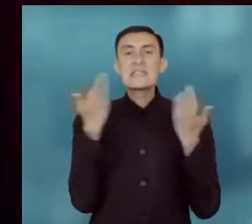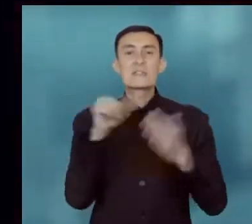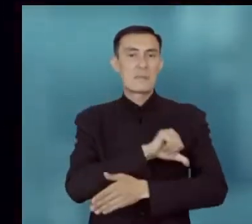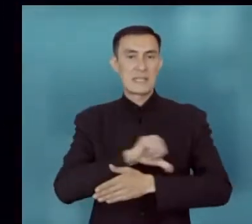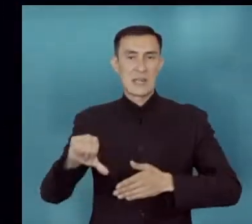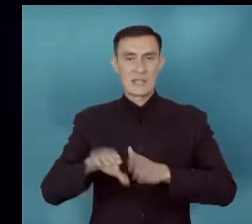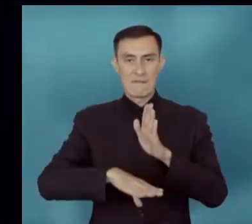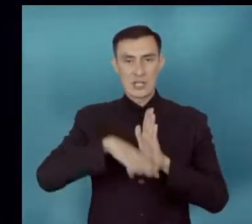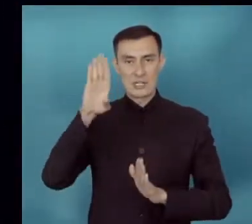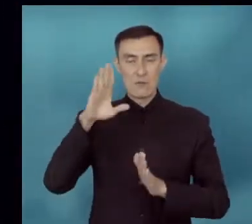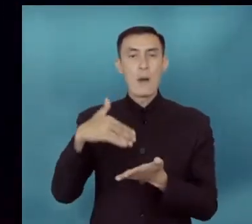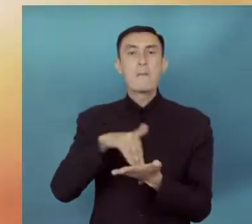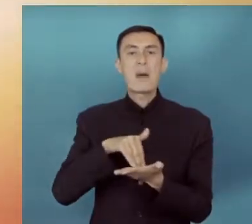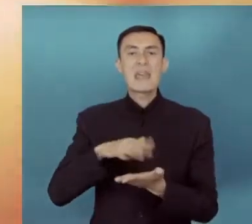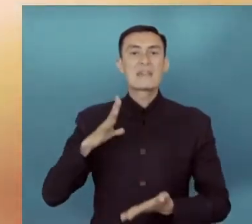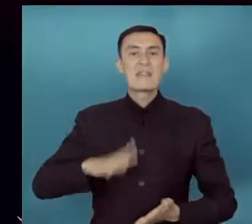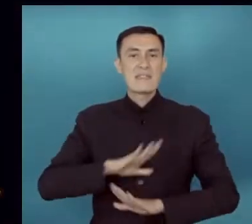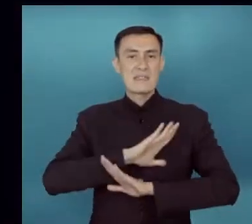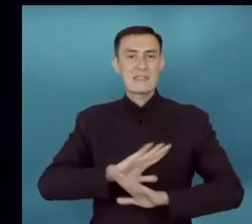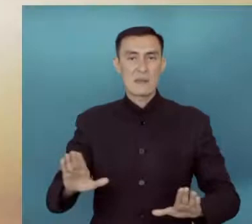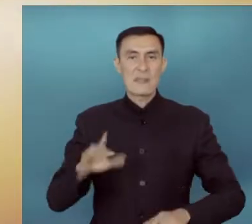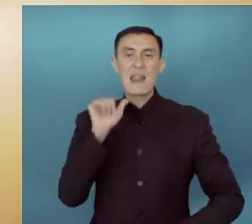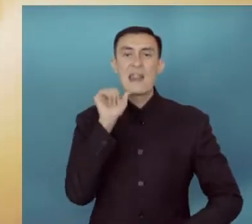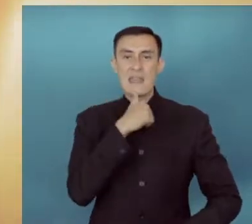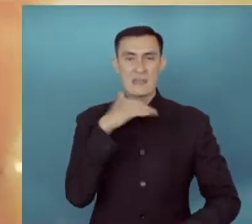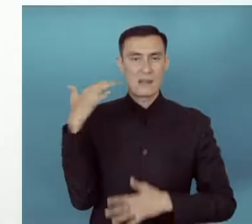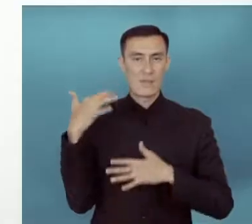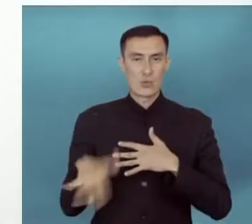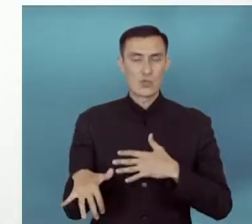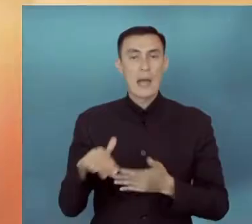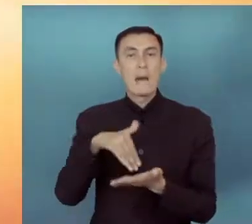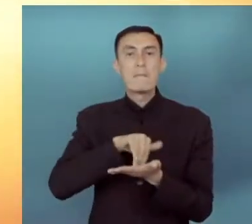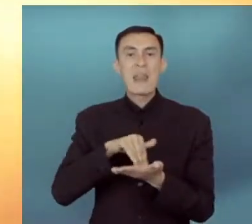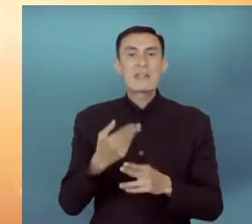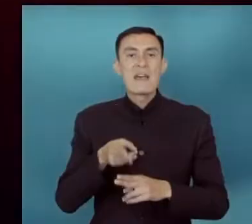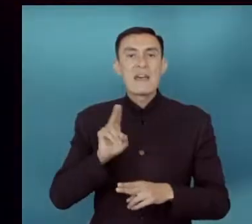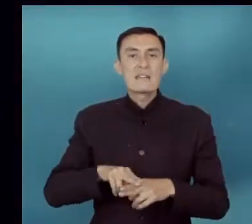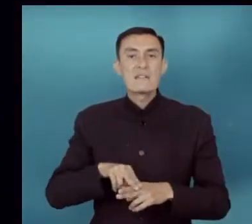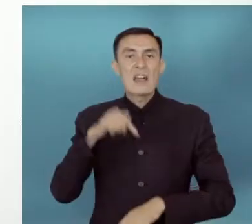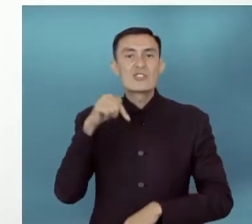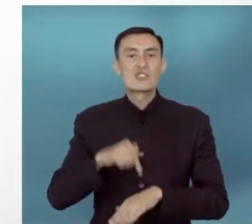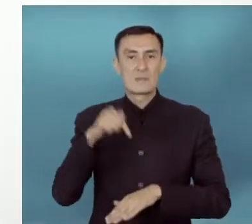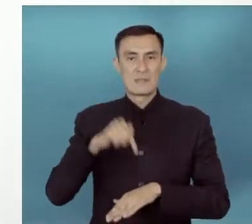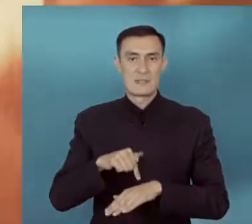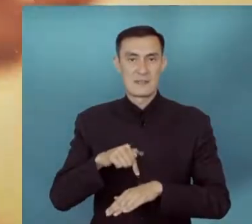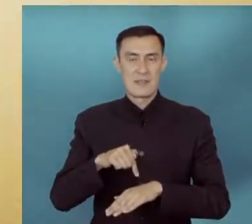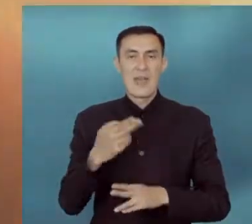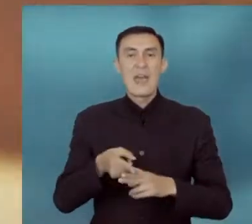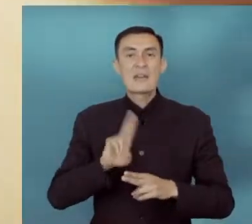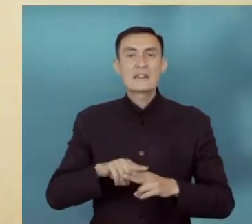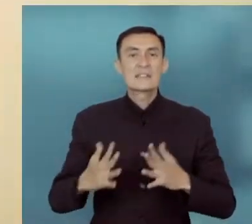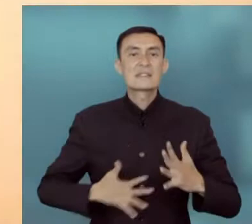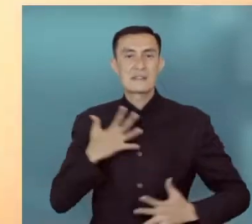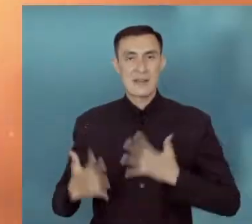There is no limit to perfection. Ballet does not tolerate laziness or indifference. Ballet is an obsession. It